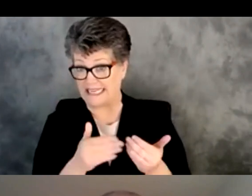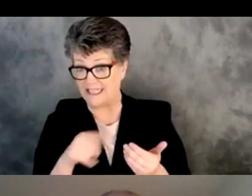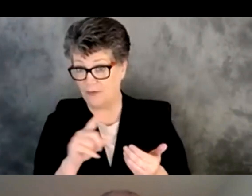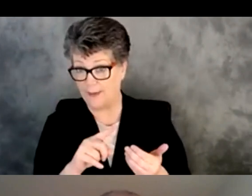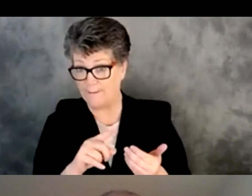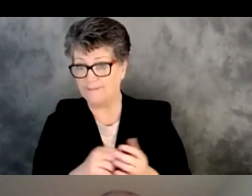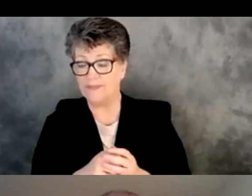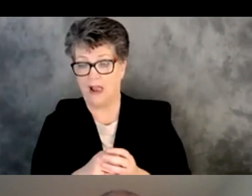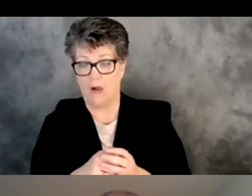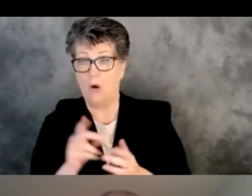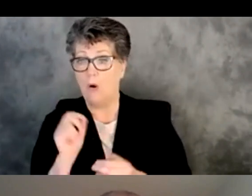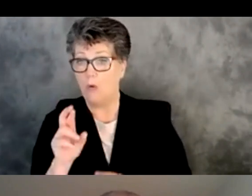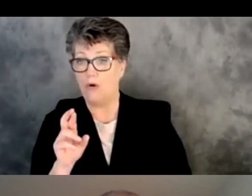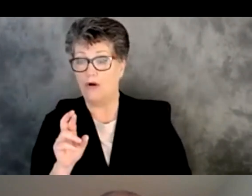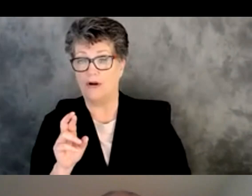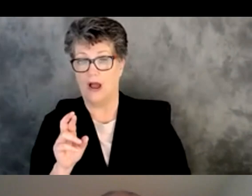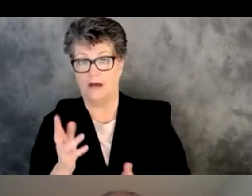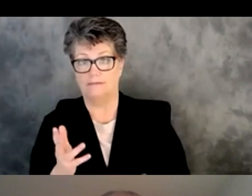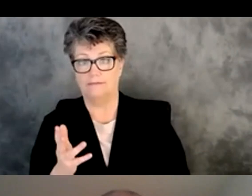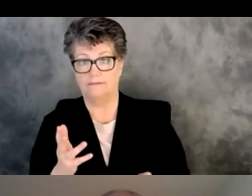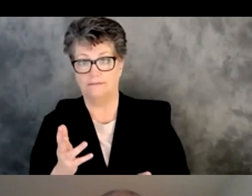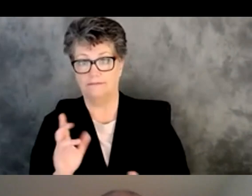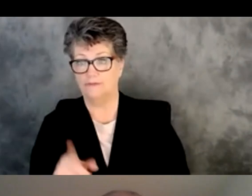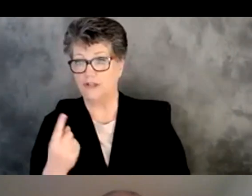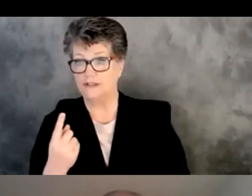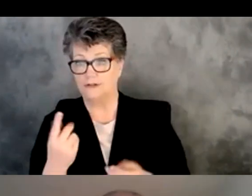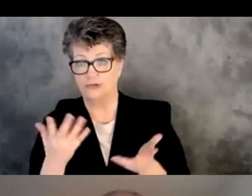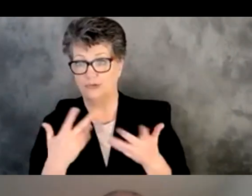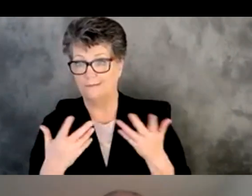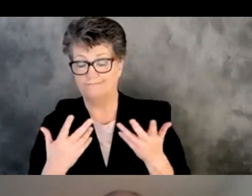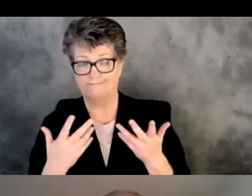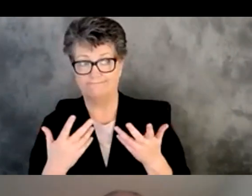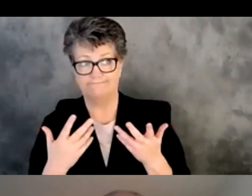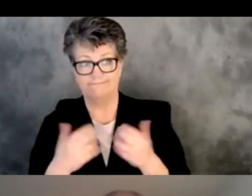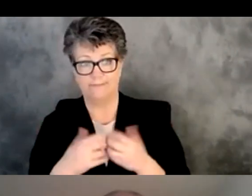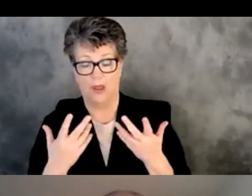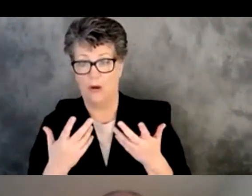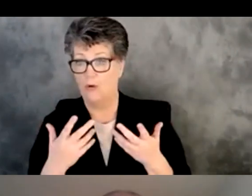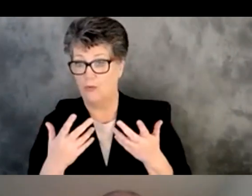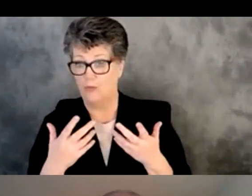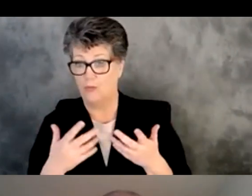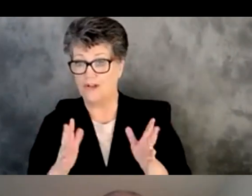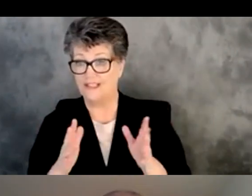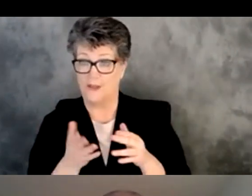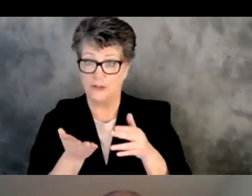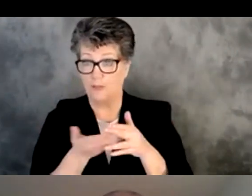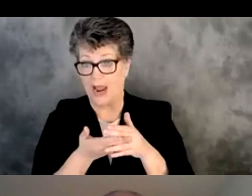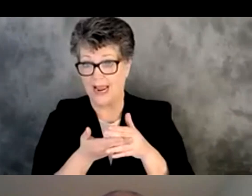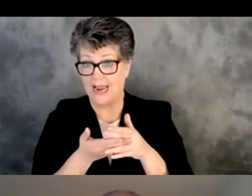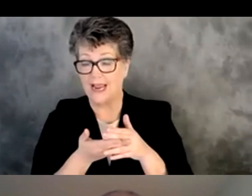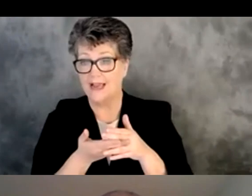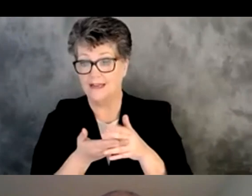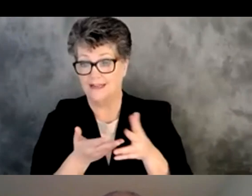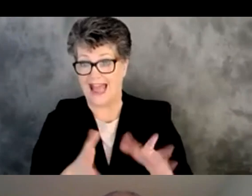them, or just once there's a break after